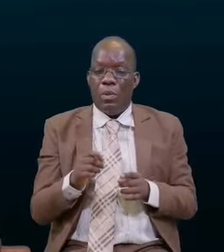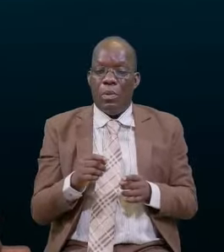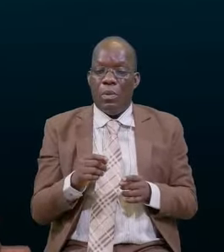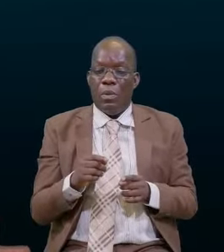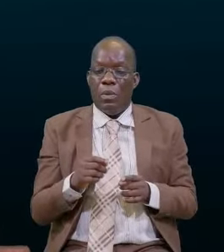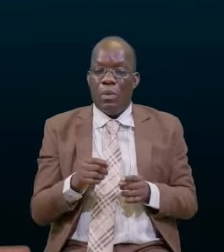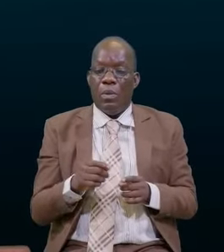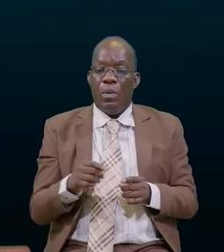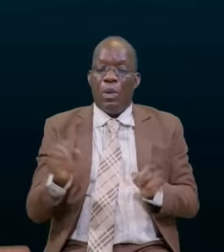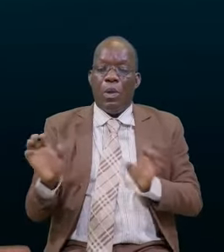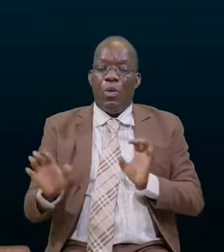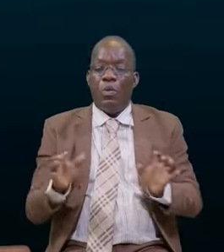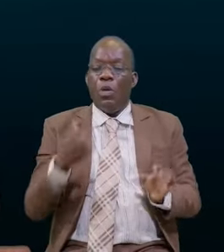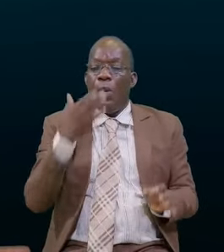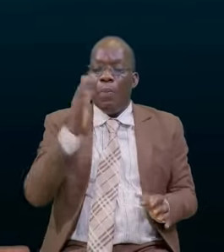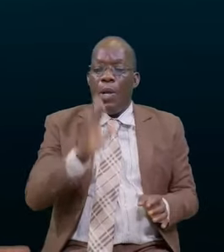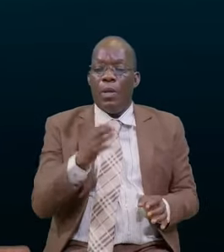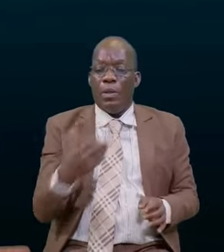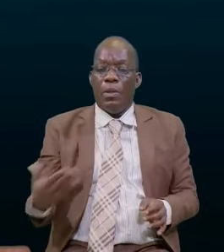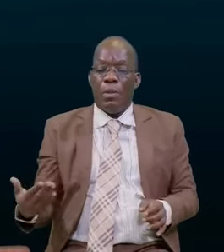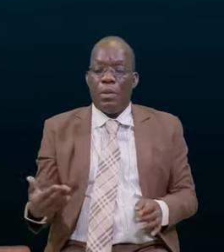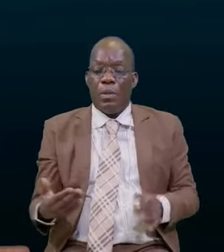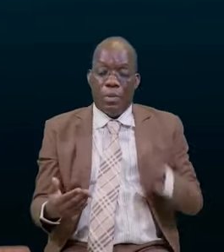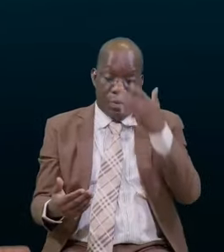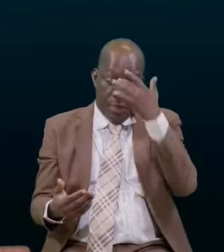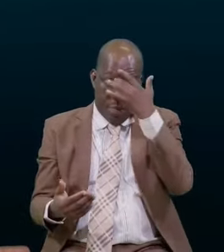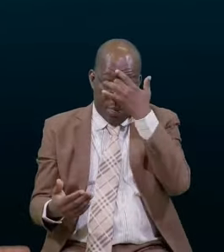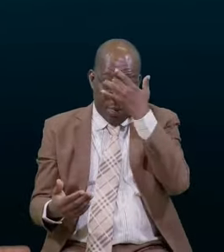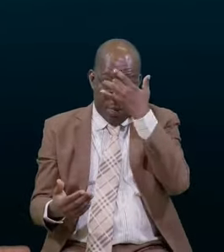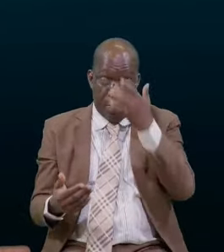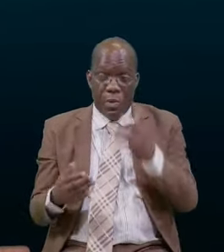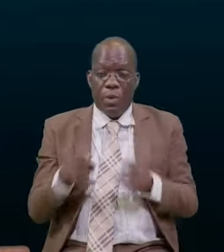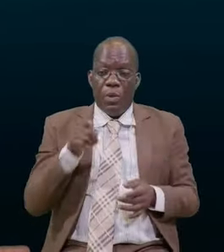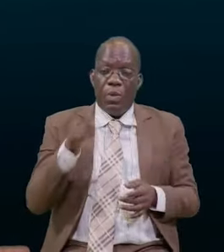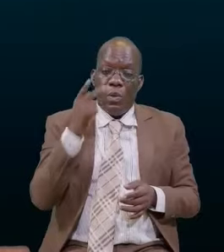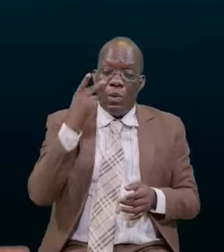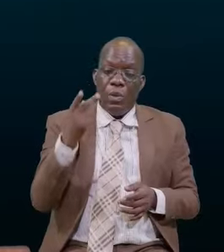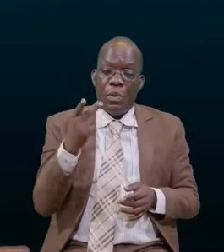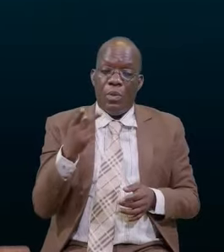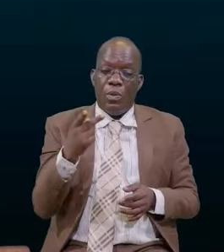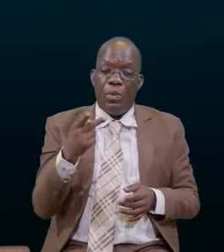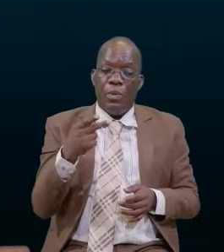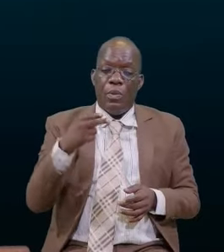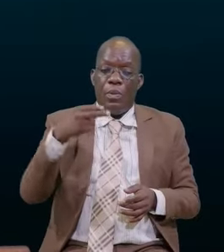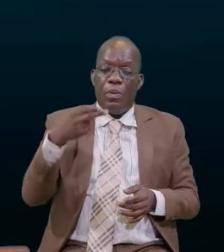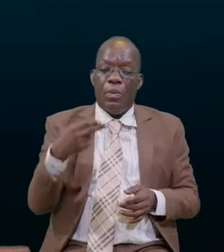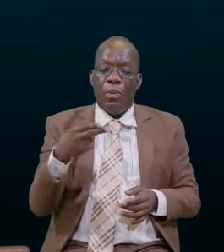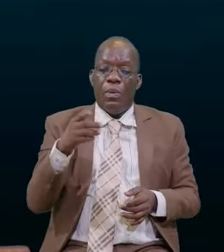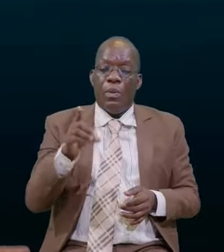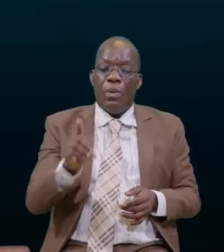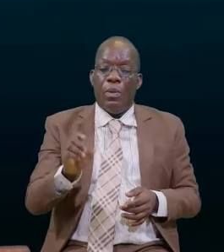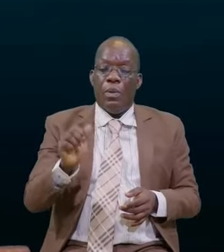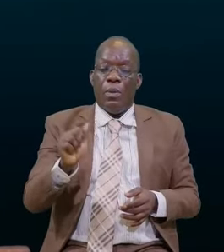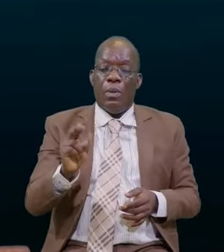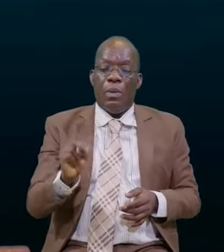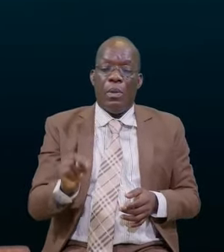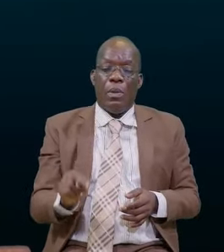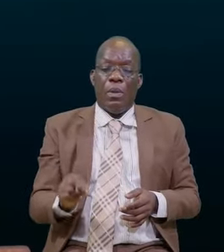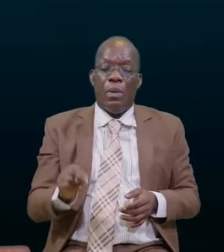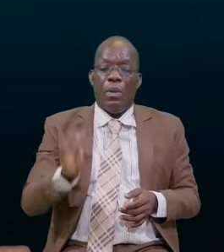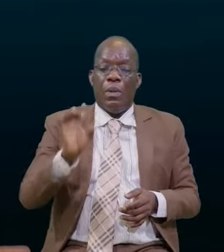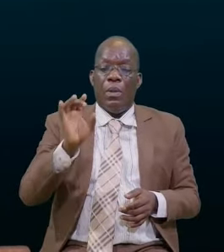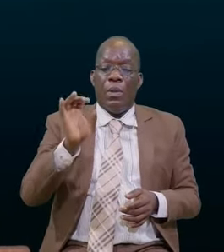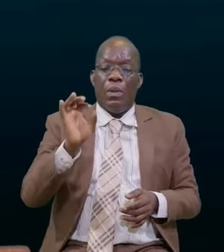terrible har and when you look at Daniel chapter 8 verse 9 the second time this little horn is also mentioned